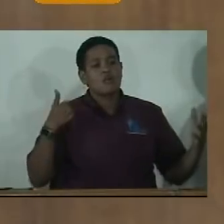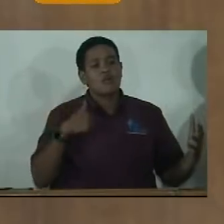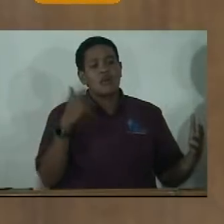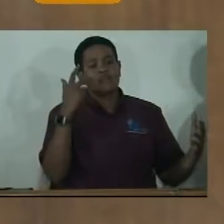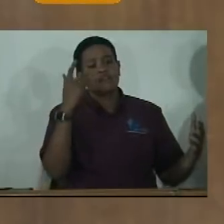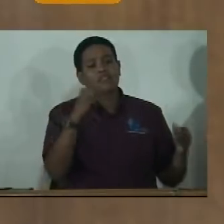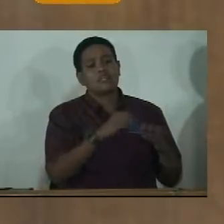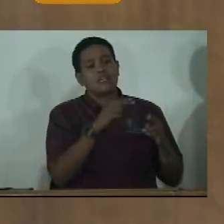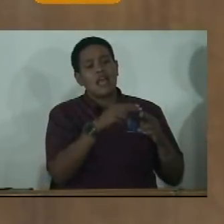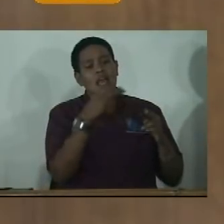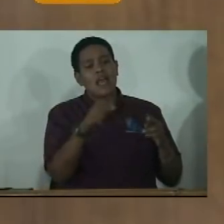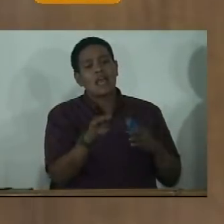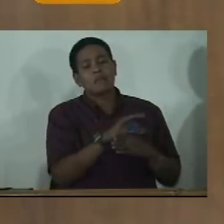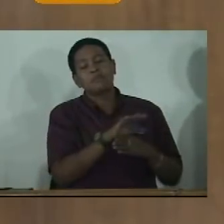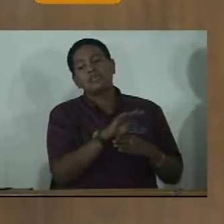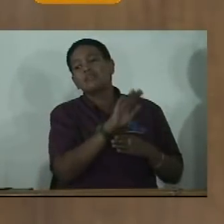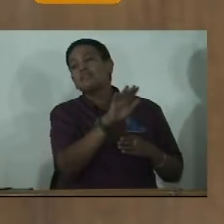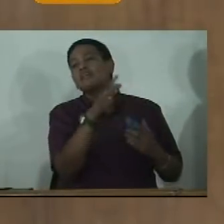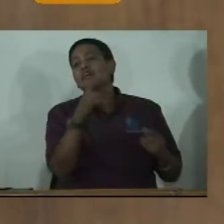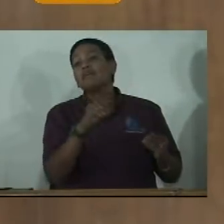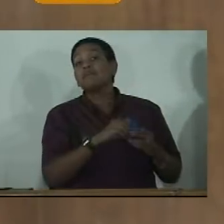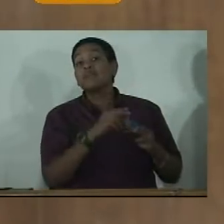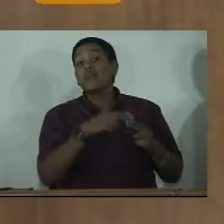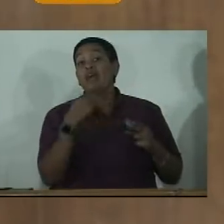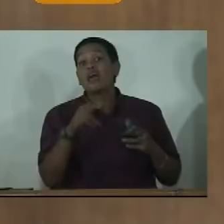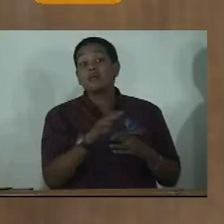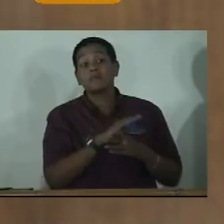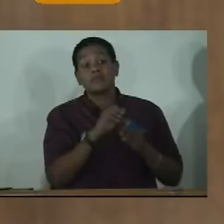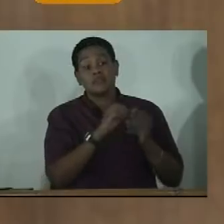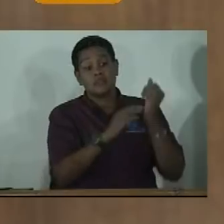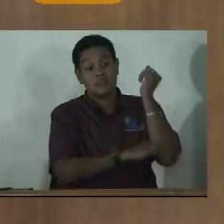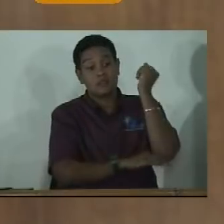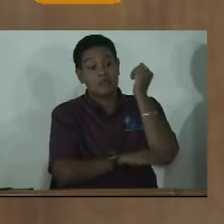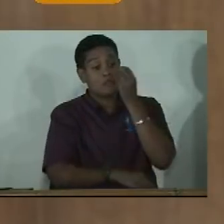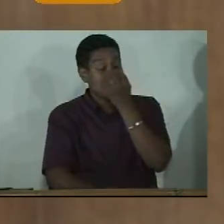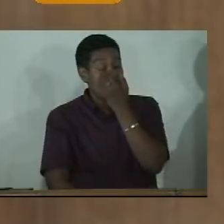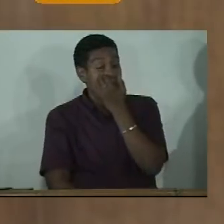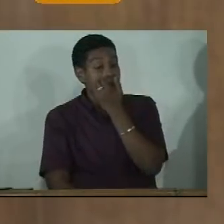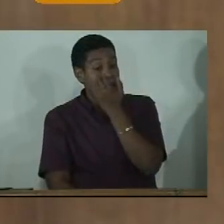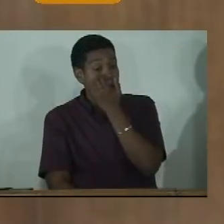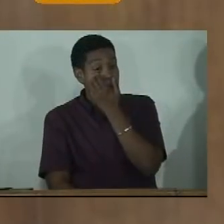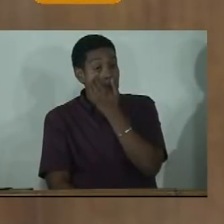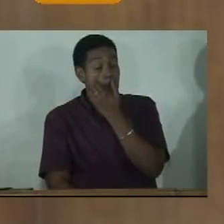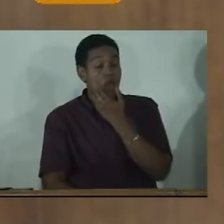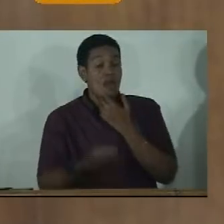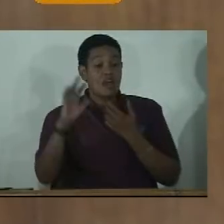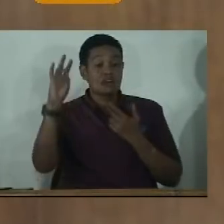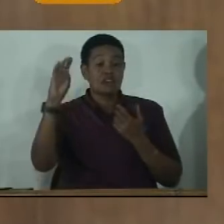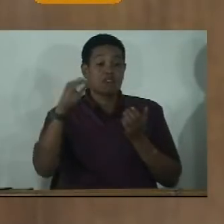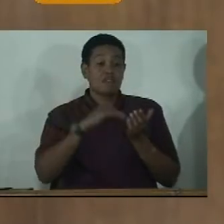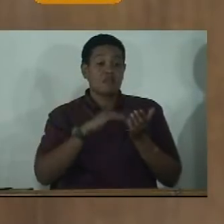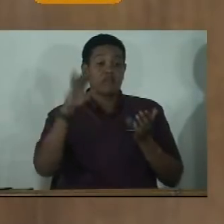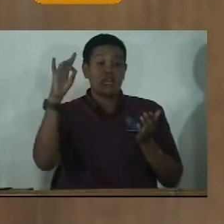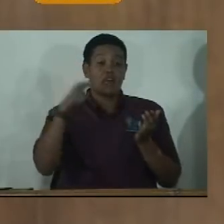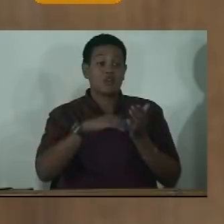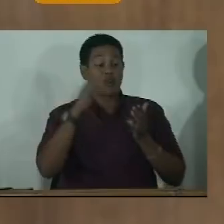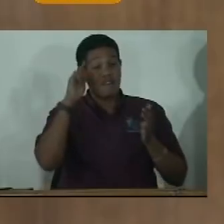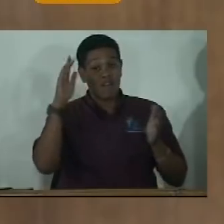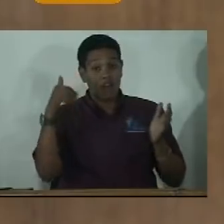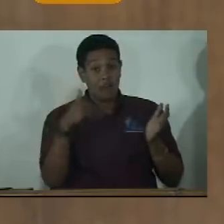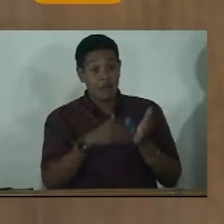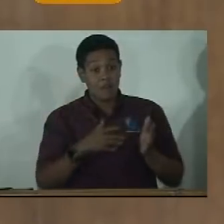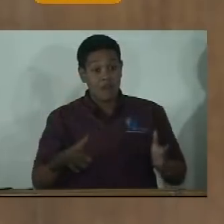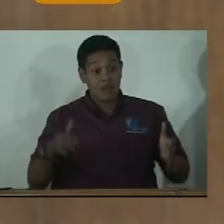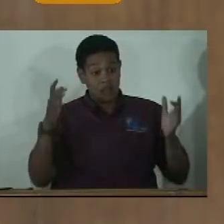egg industry. You see, in the egg industry in September, Mr. President, $7,000, $8,000 case. You see, when it